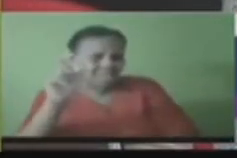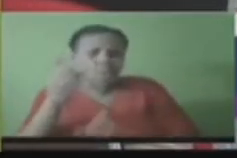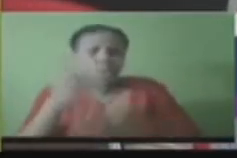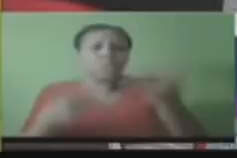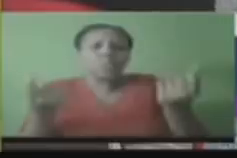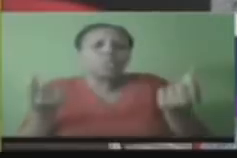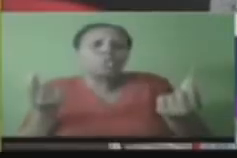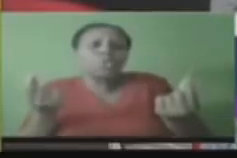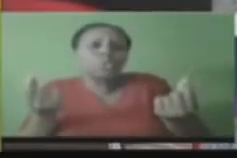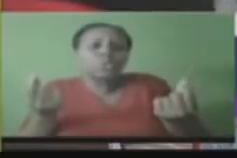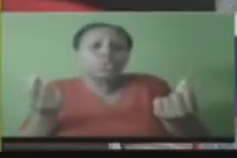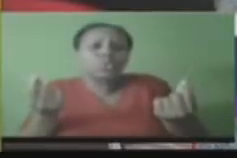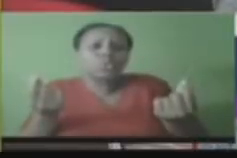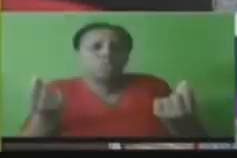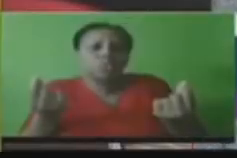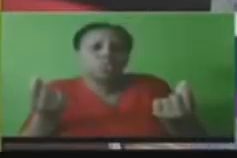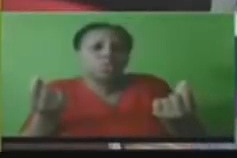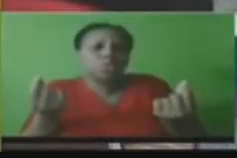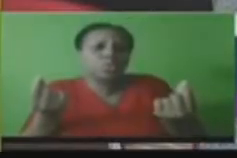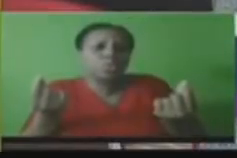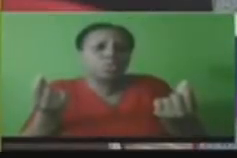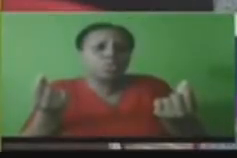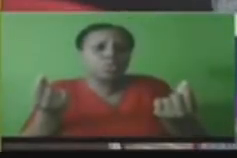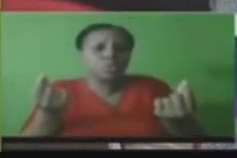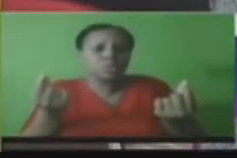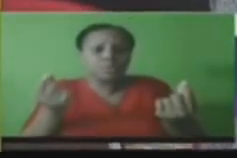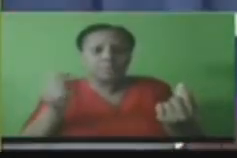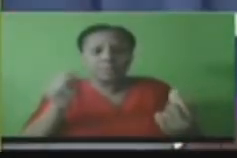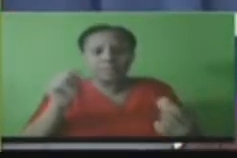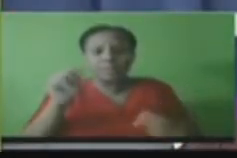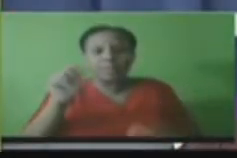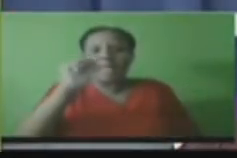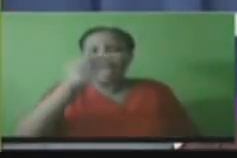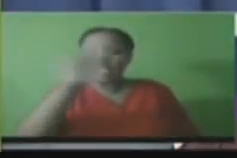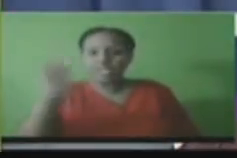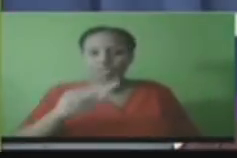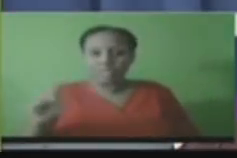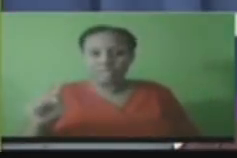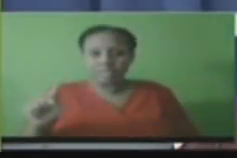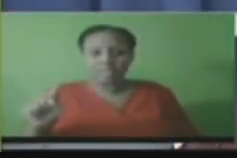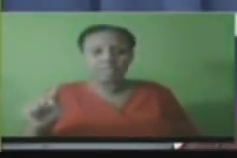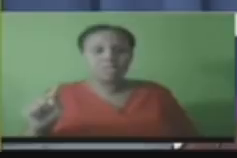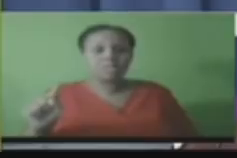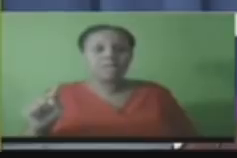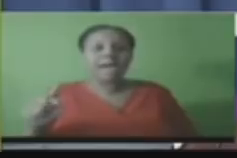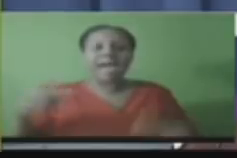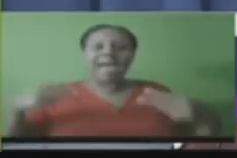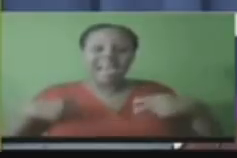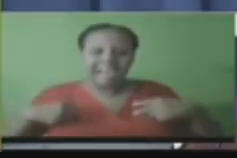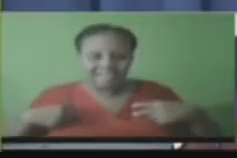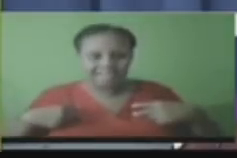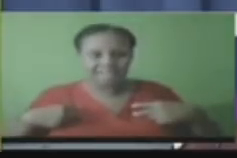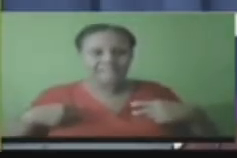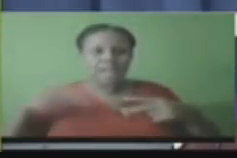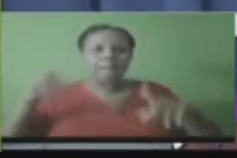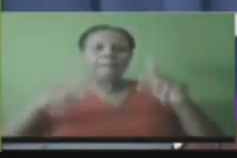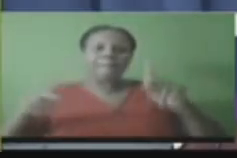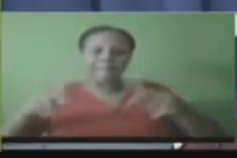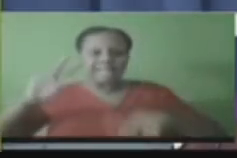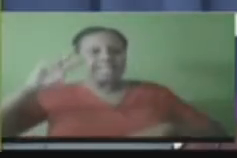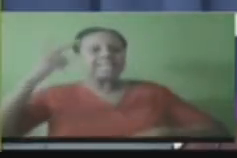the issue. AstraZeneca is available for persons with second shots. Okay, we have ring-fenced